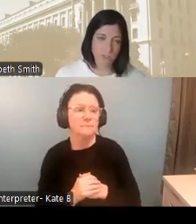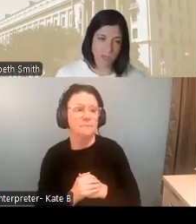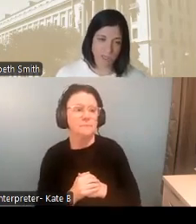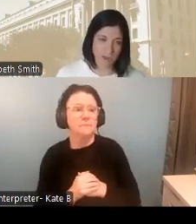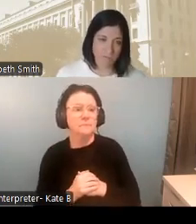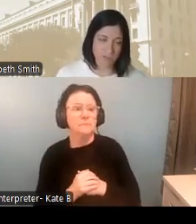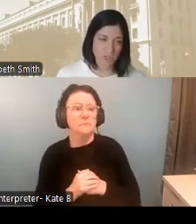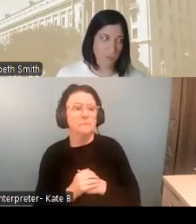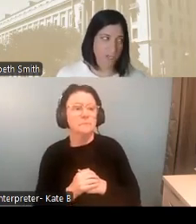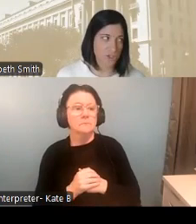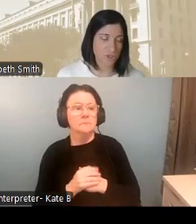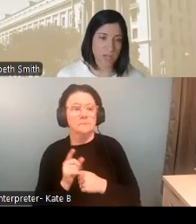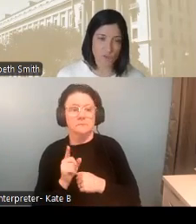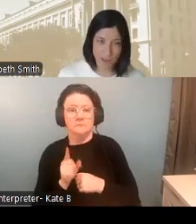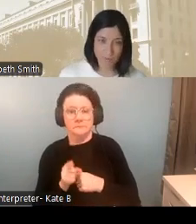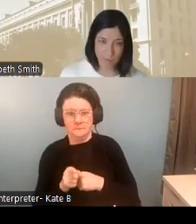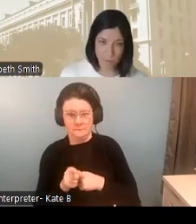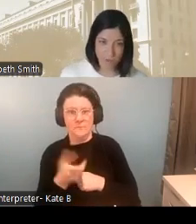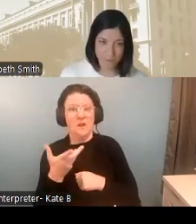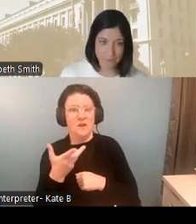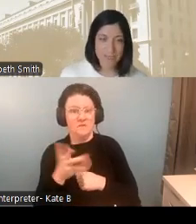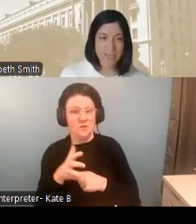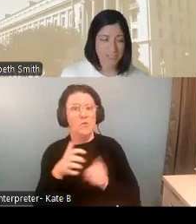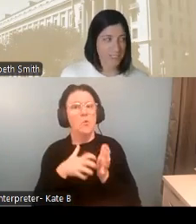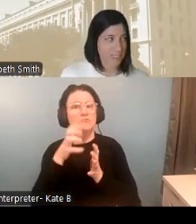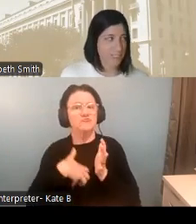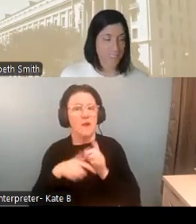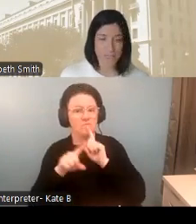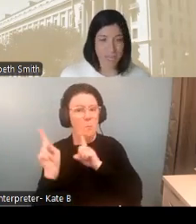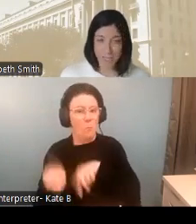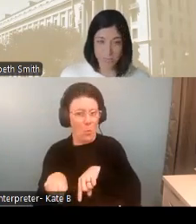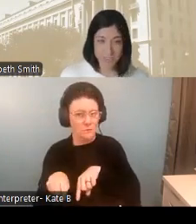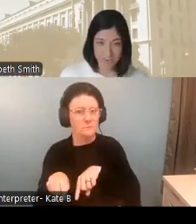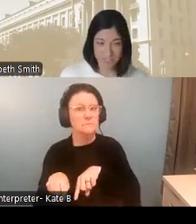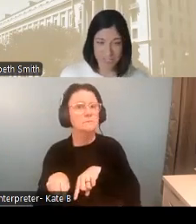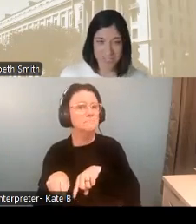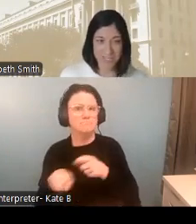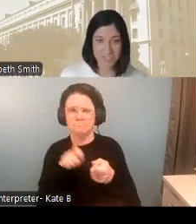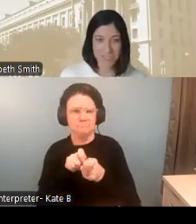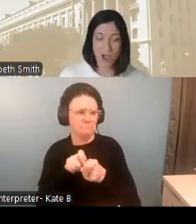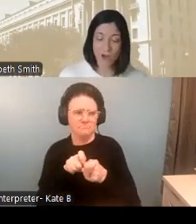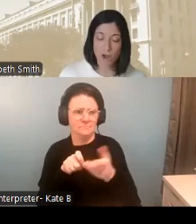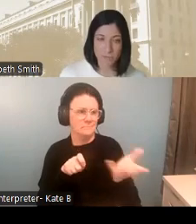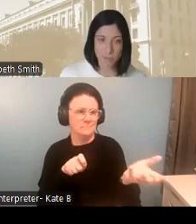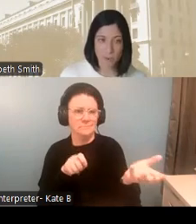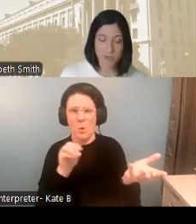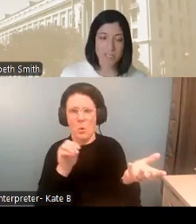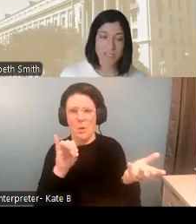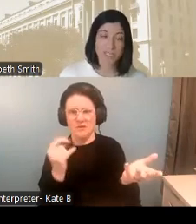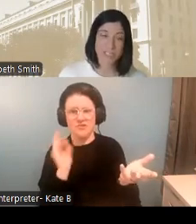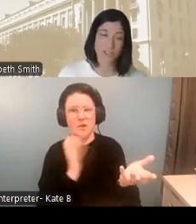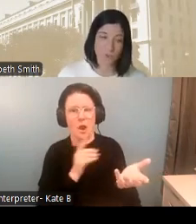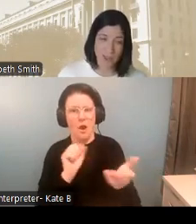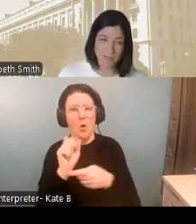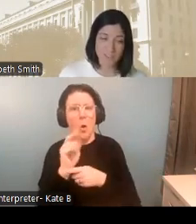Subsequent to the exit conference, we will issue a draft report. This is exactly what it sounds like. It's our audit report, but it